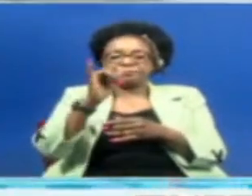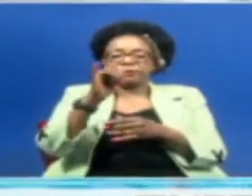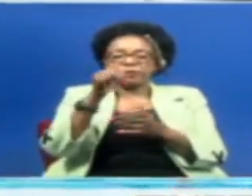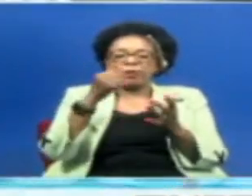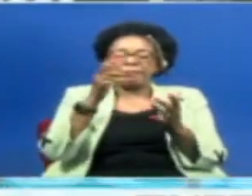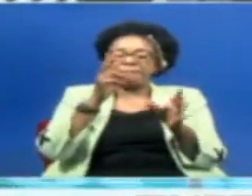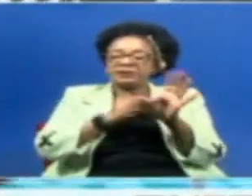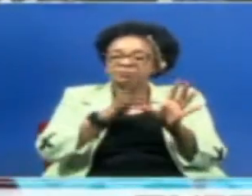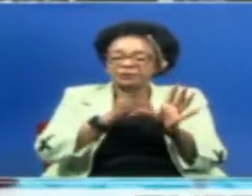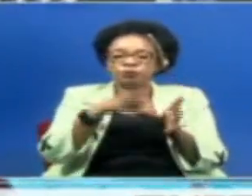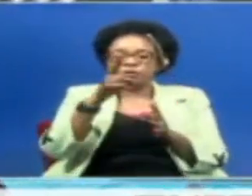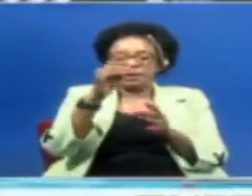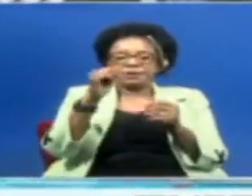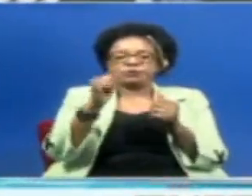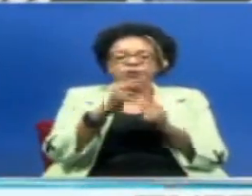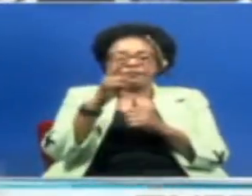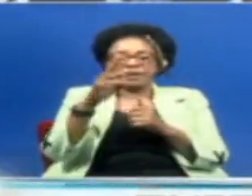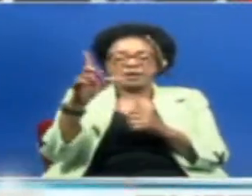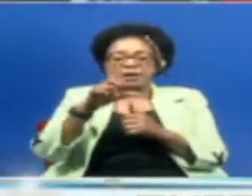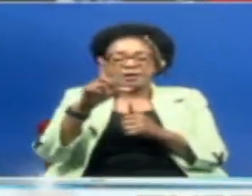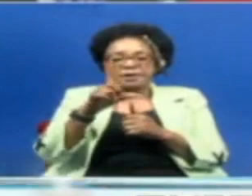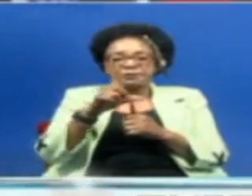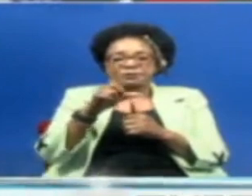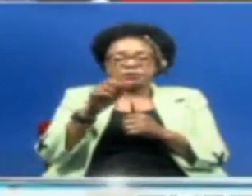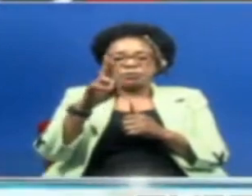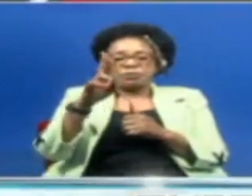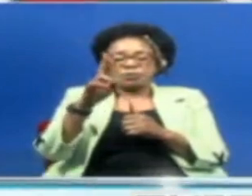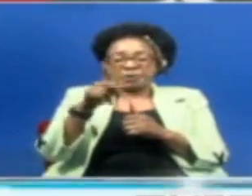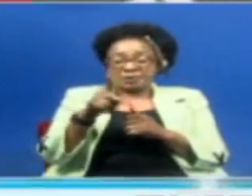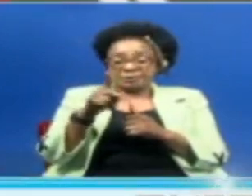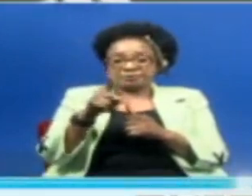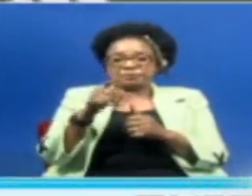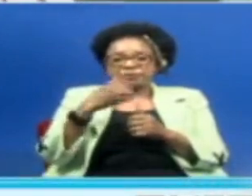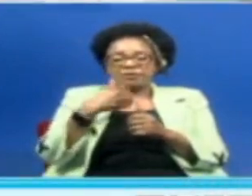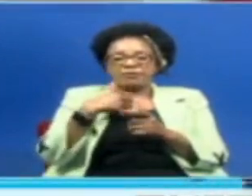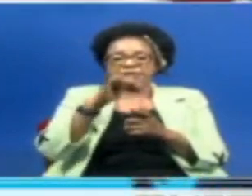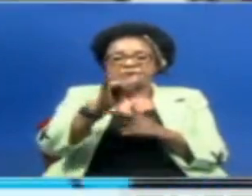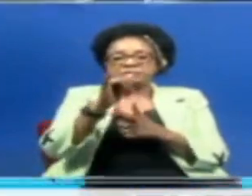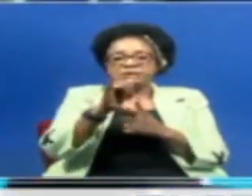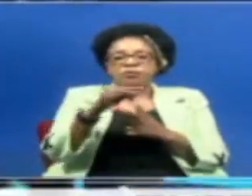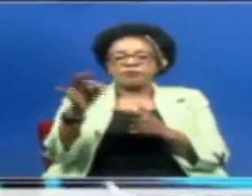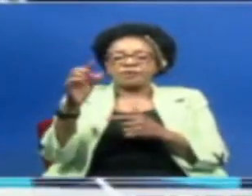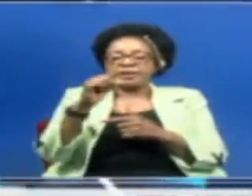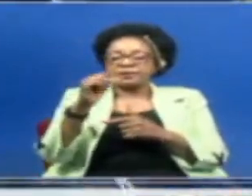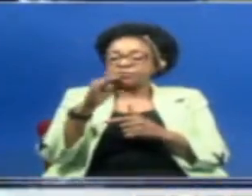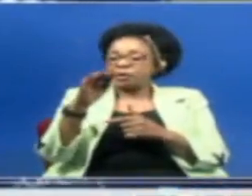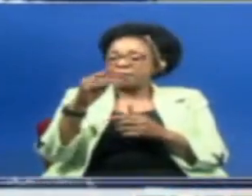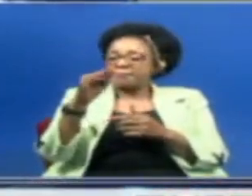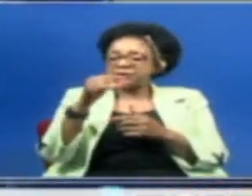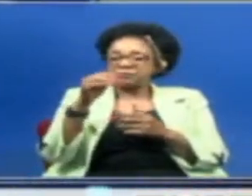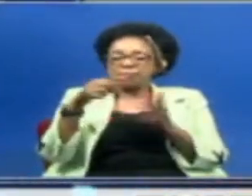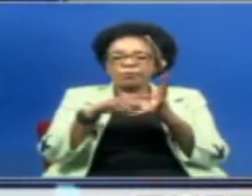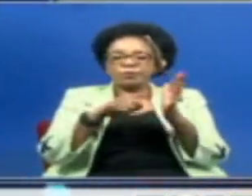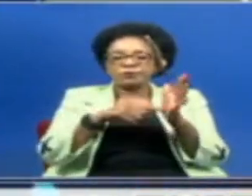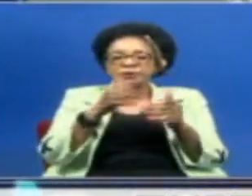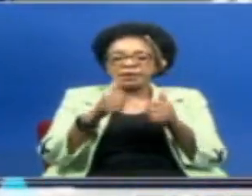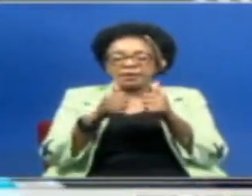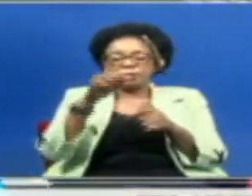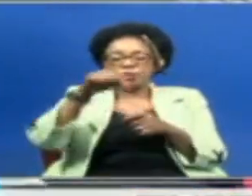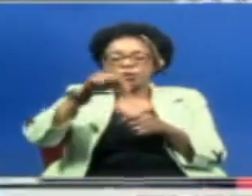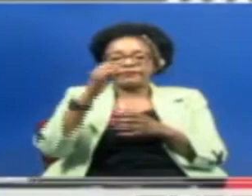in 2012 in London in the United Kingdom, defeated Onela Sathud of Ghana on unanimous points in the